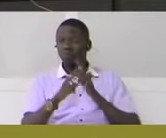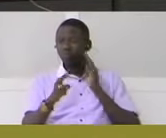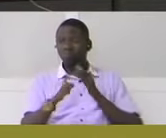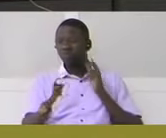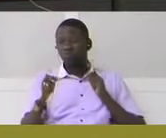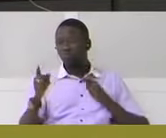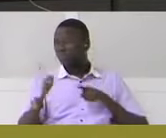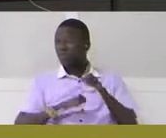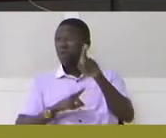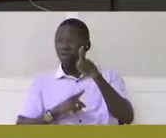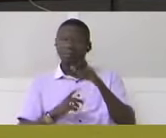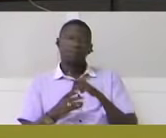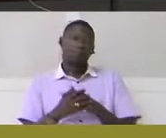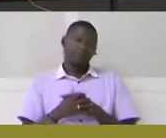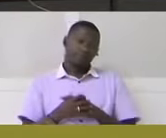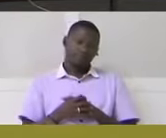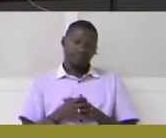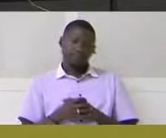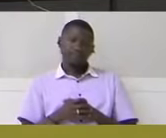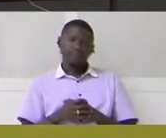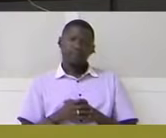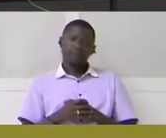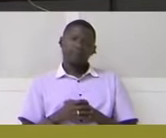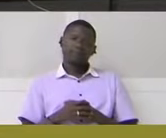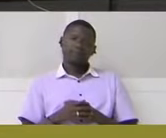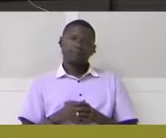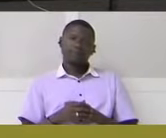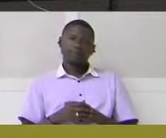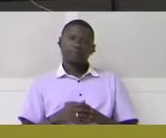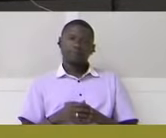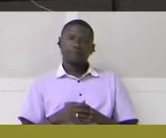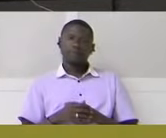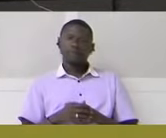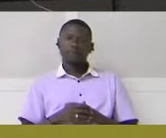Said it could have